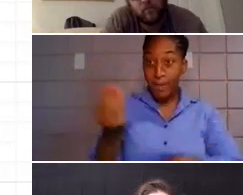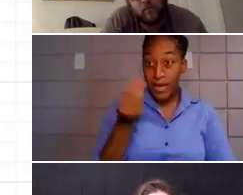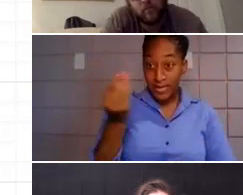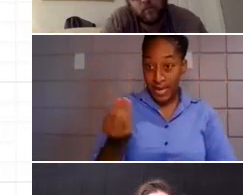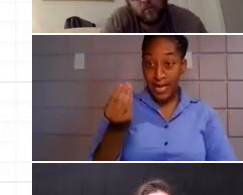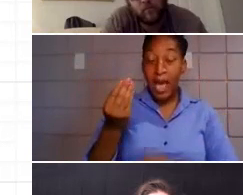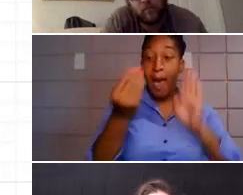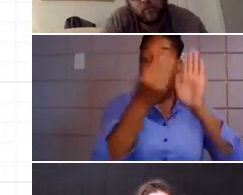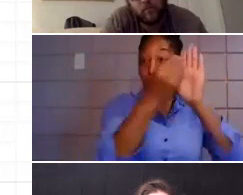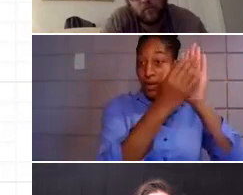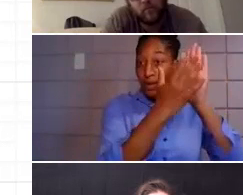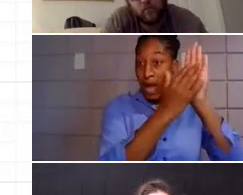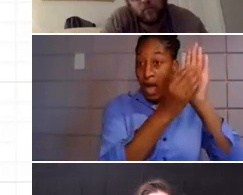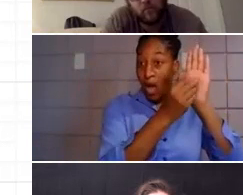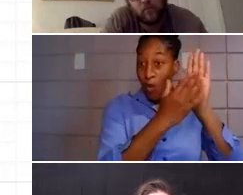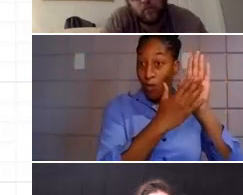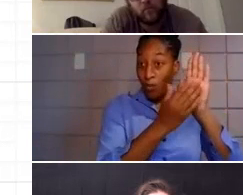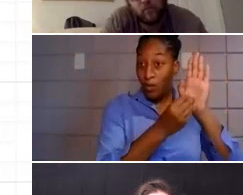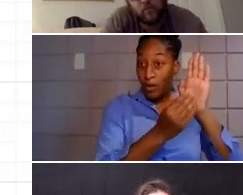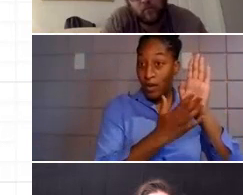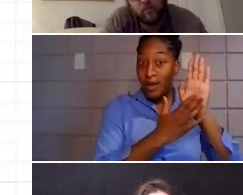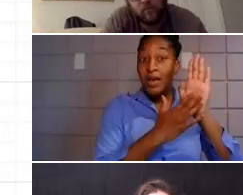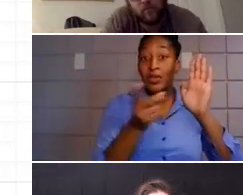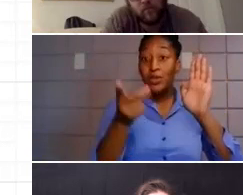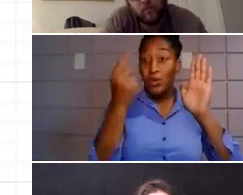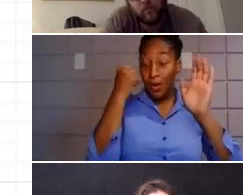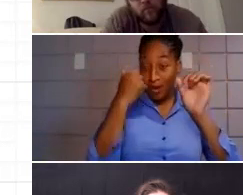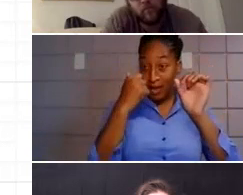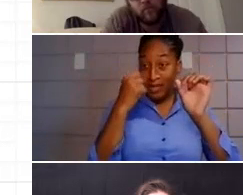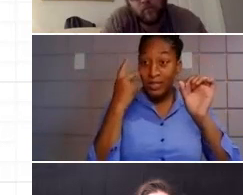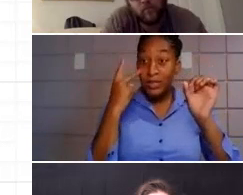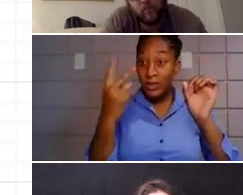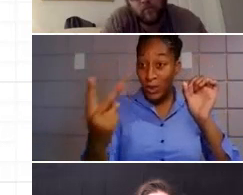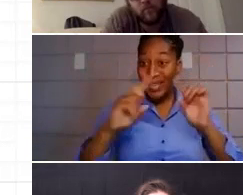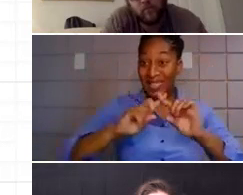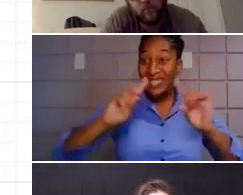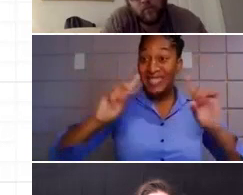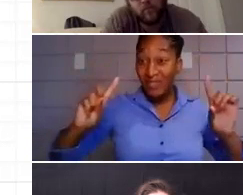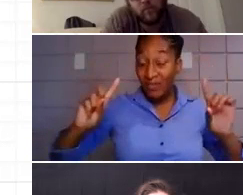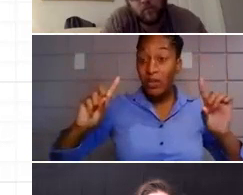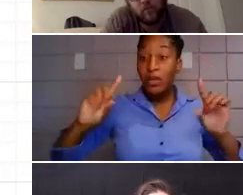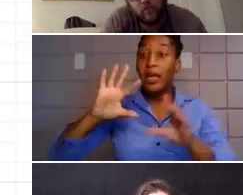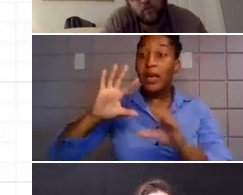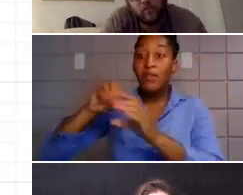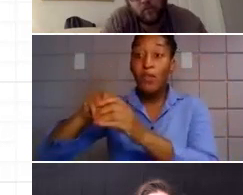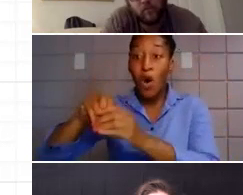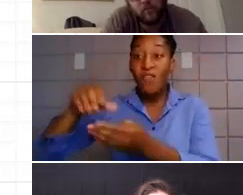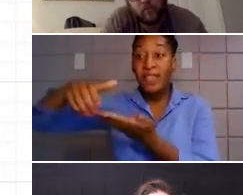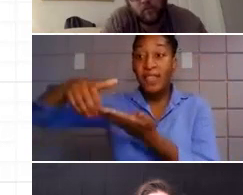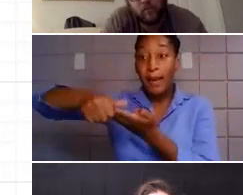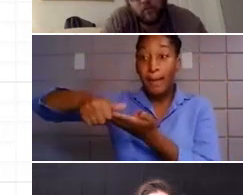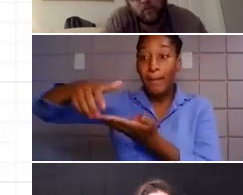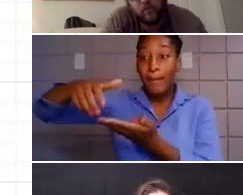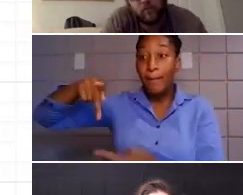were different ones in the lecture notes packet, but remember I told you when I wrote them out on the whiteboard that there are three that